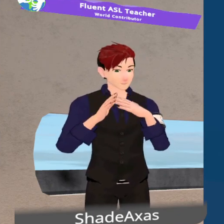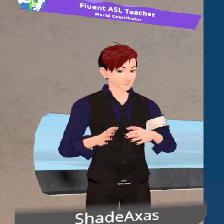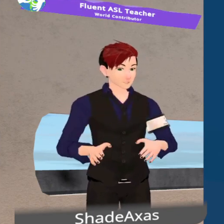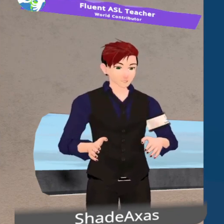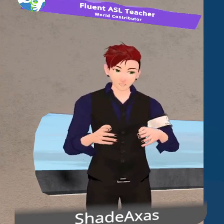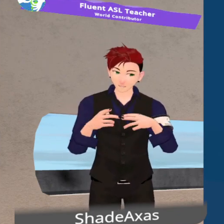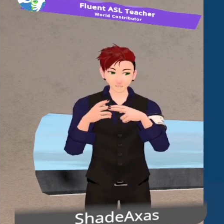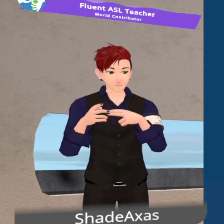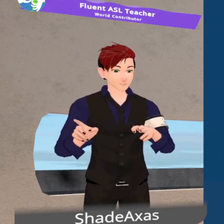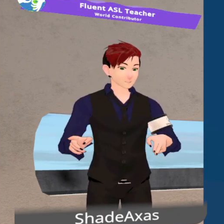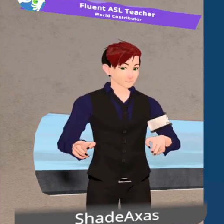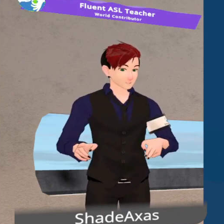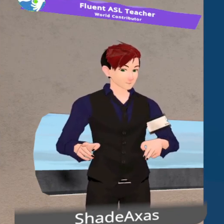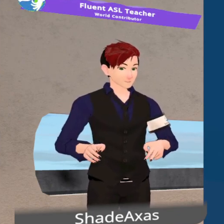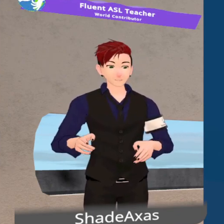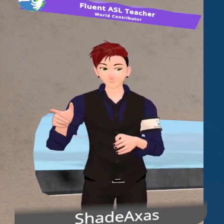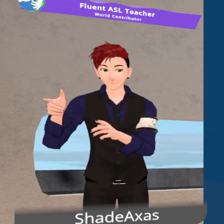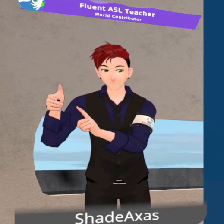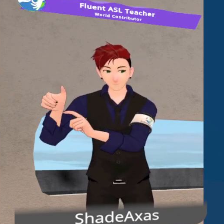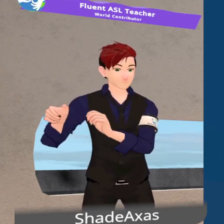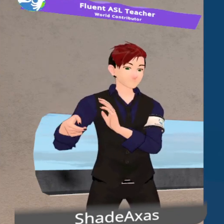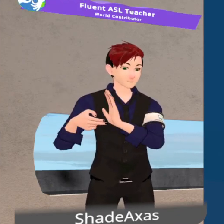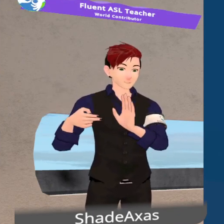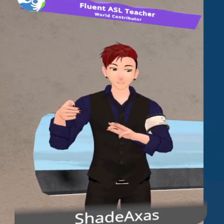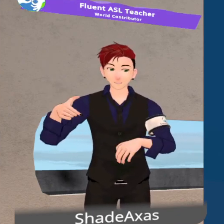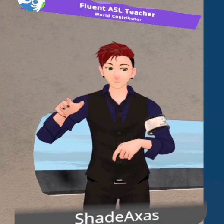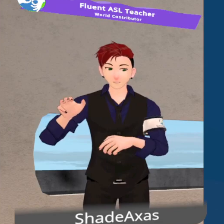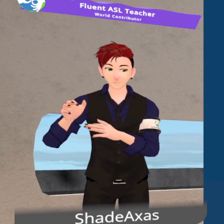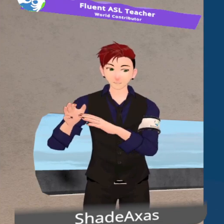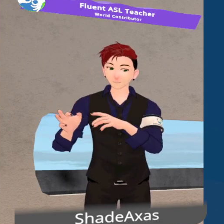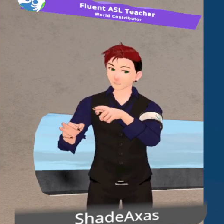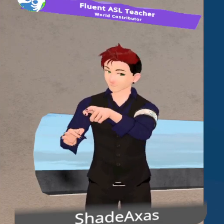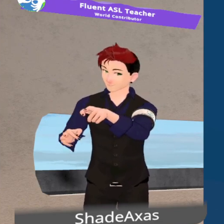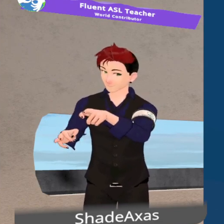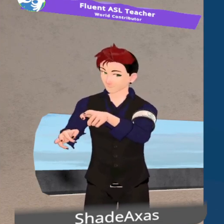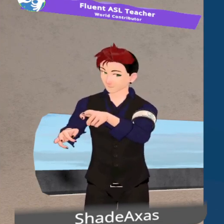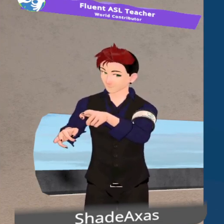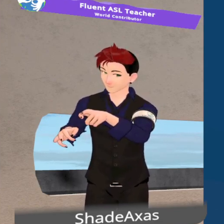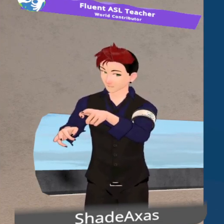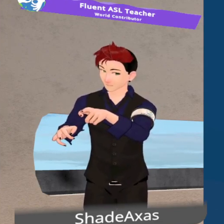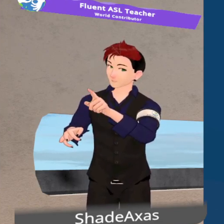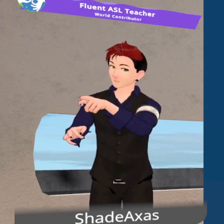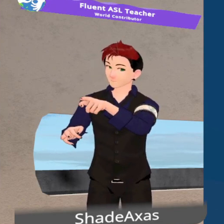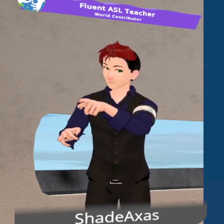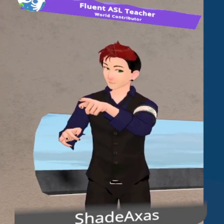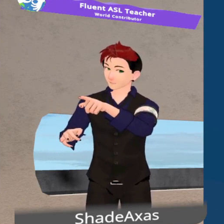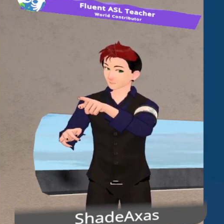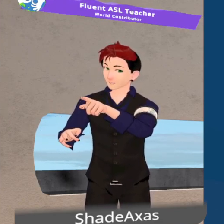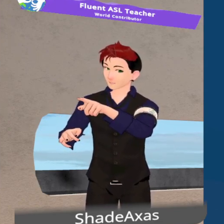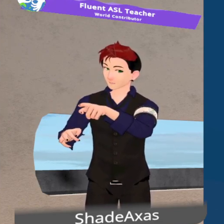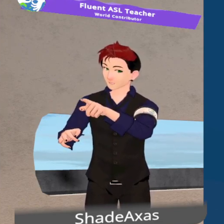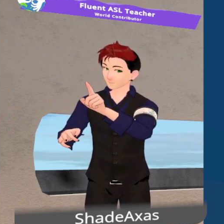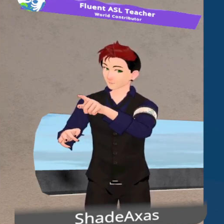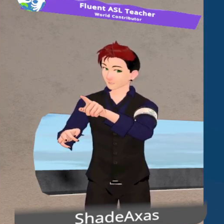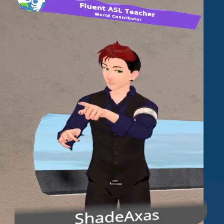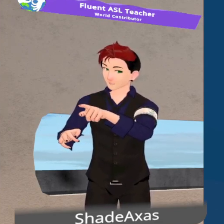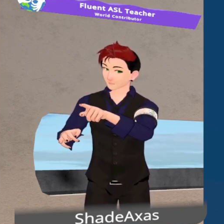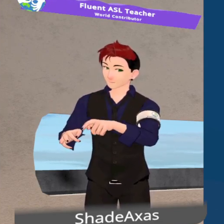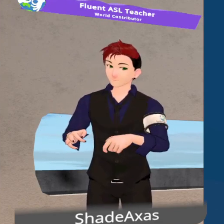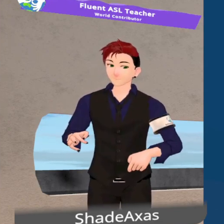it's very quiet. It's very brief. They can label themselves mute. Dysmorphia, maybe. That sounds right.